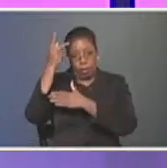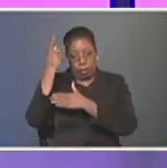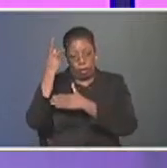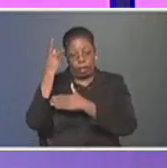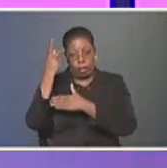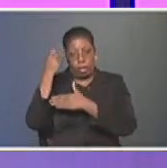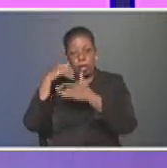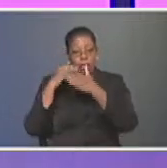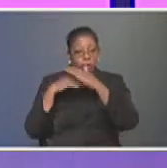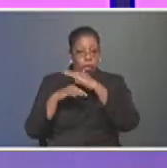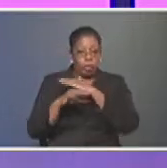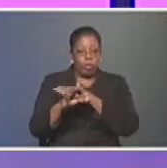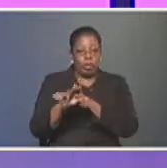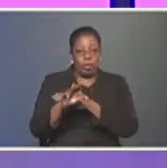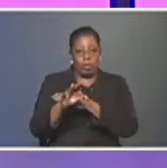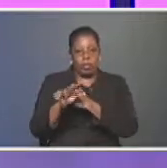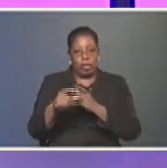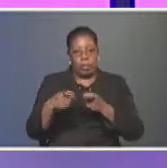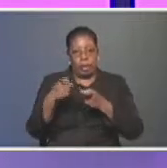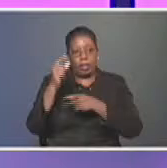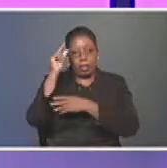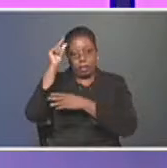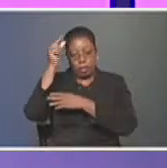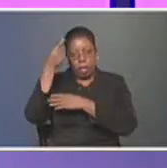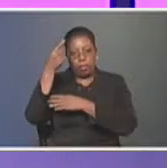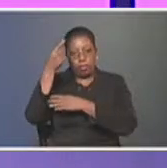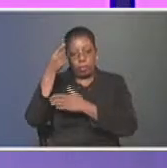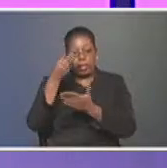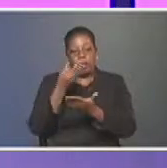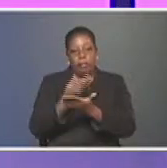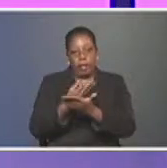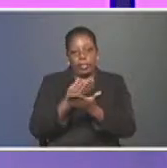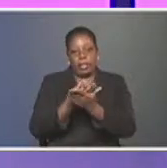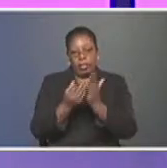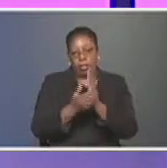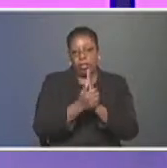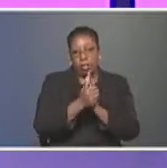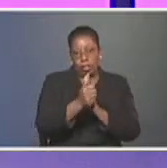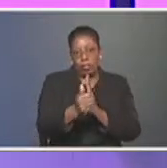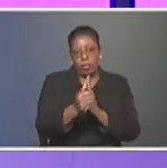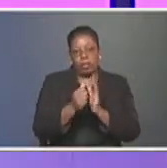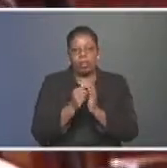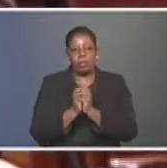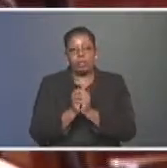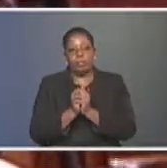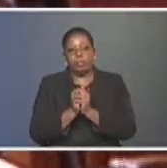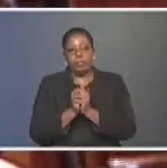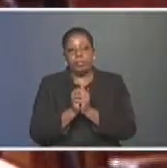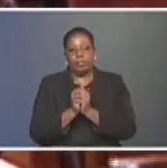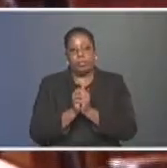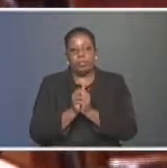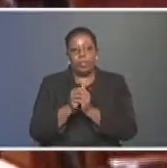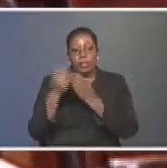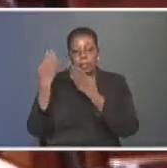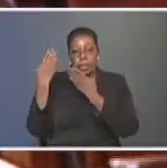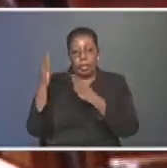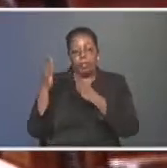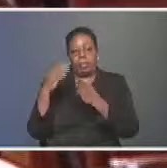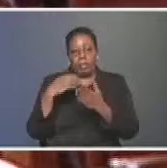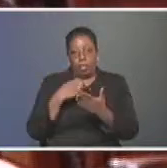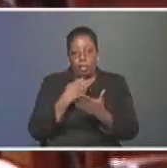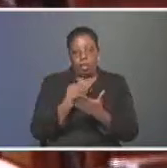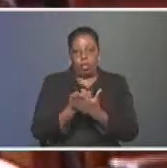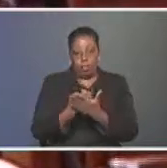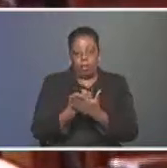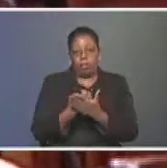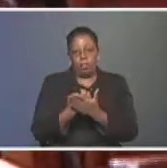forecast provided by the government's financial experts. The Bahamian economy has emerged from